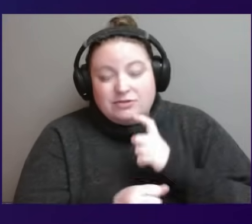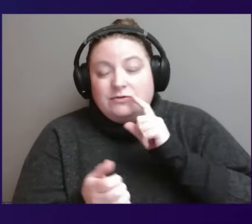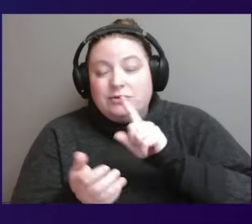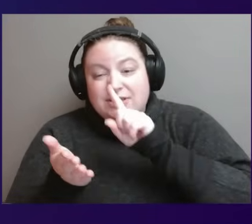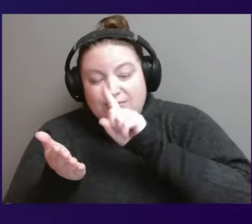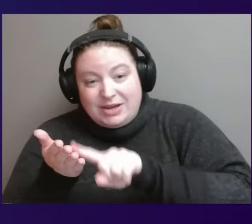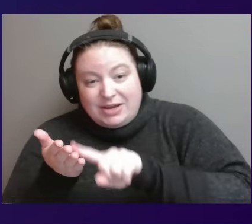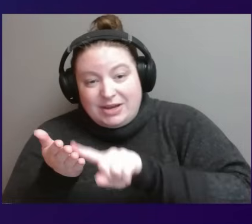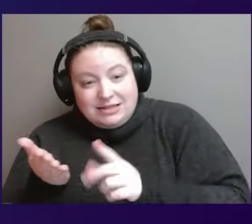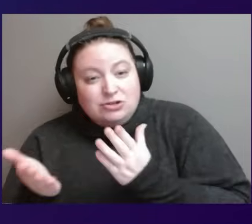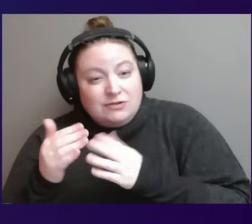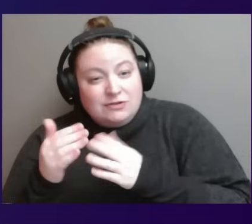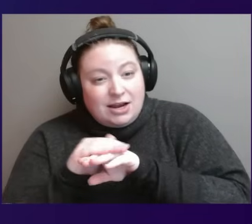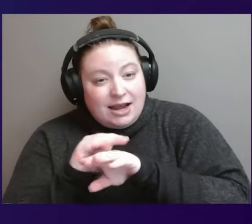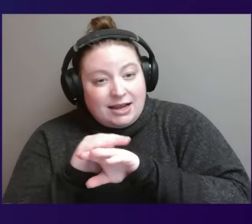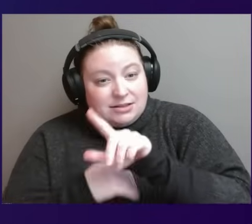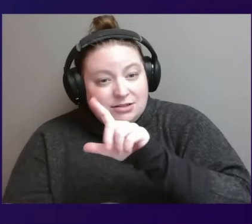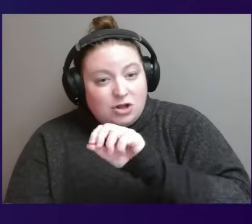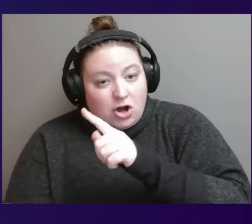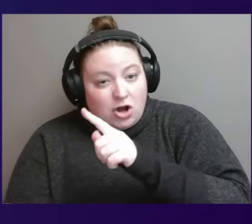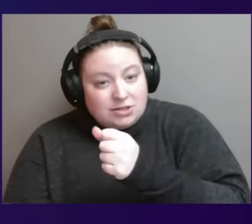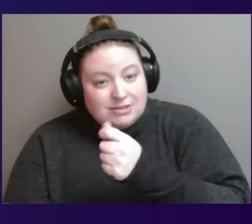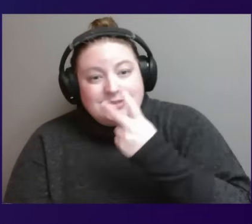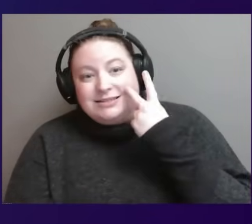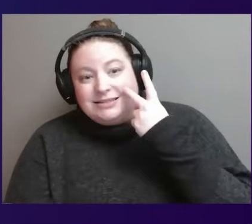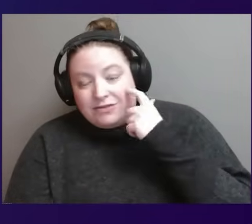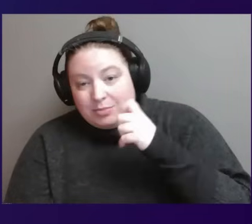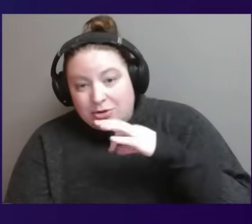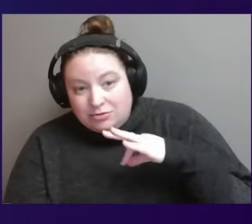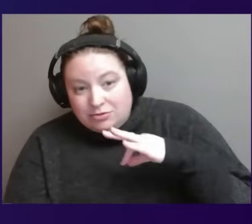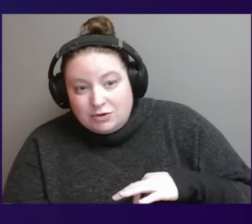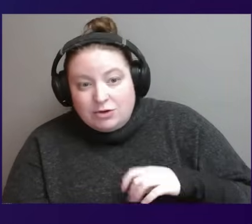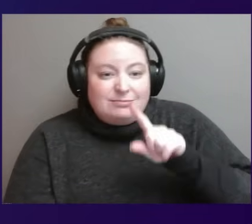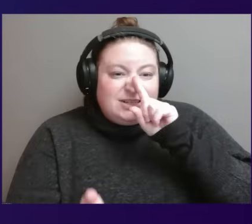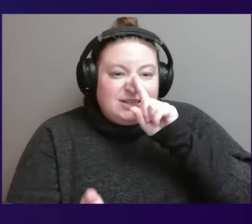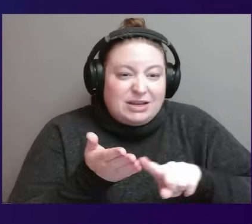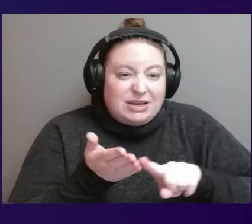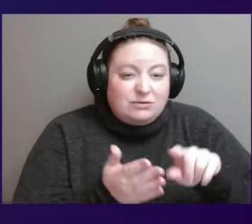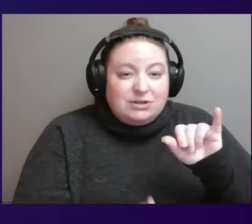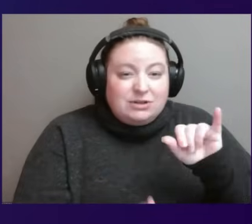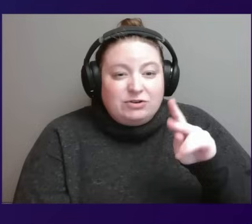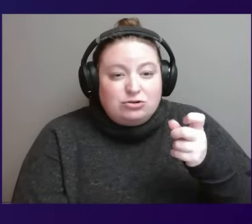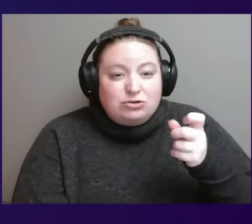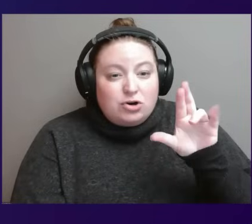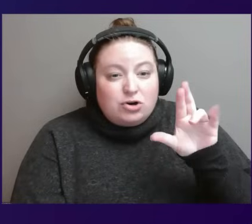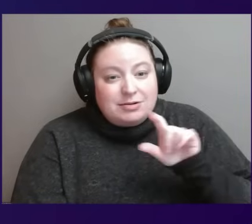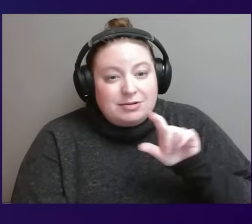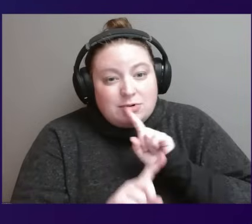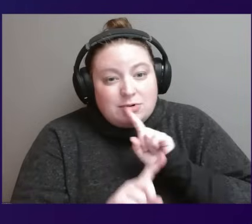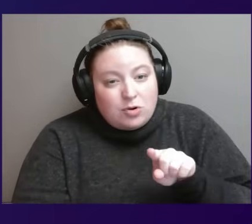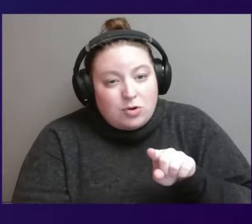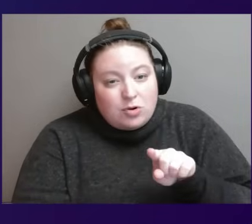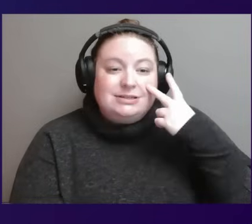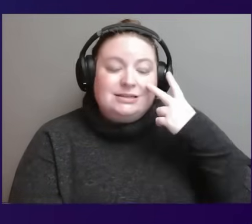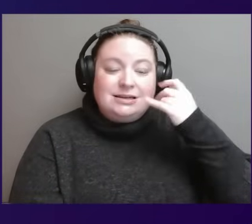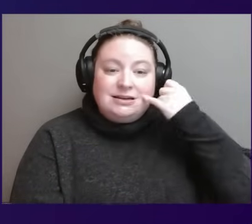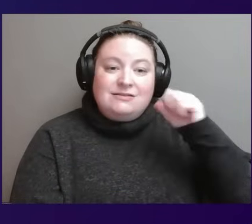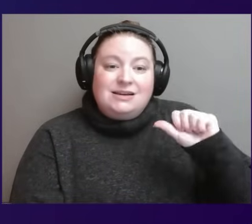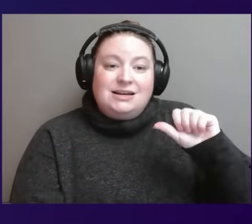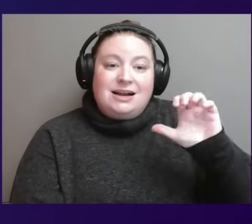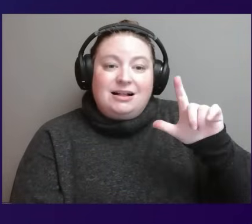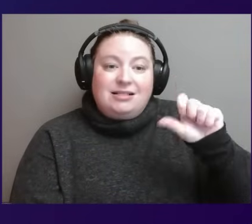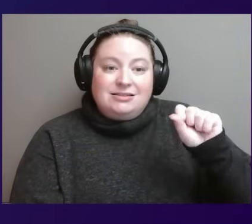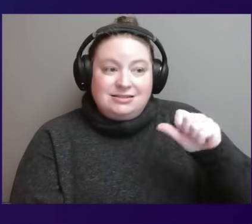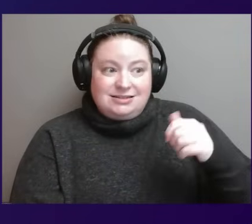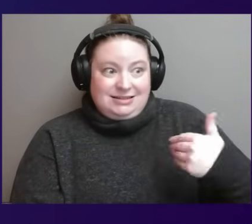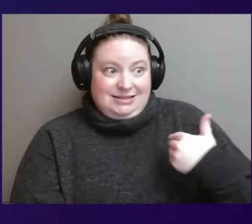if ACLs have been used at all, inspecting your inventory reports here to see if ACLs exist on your objects that maybe could be